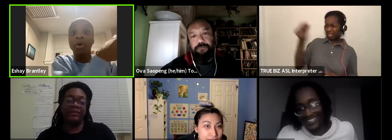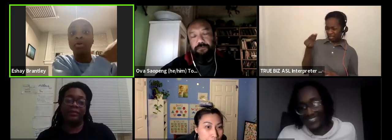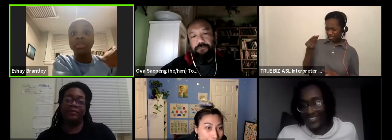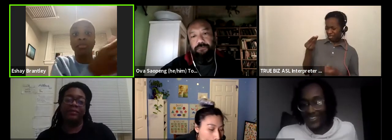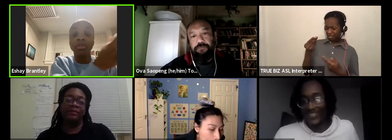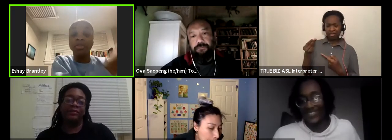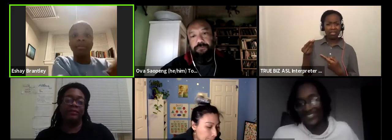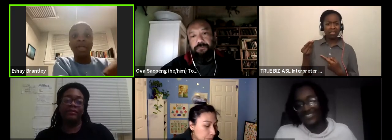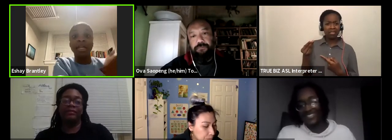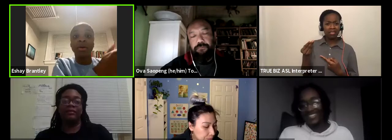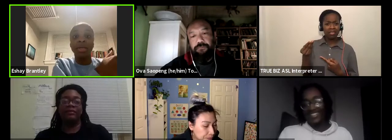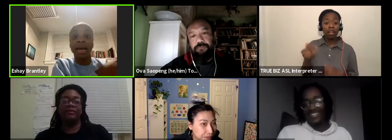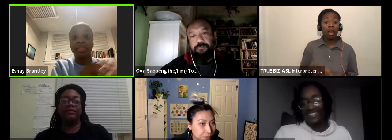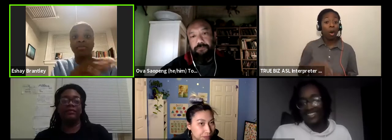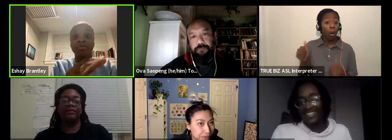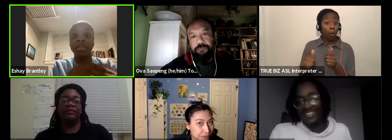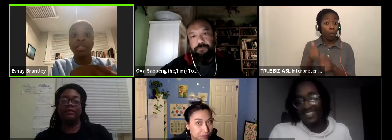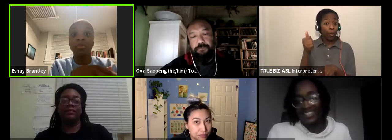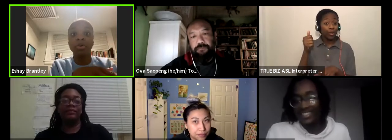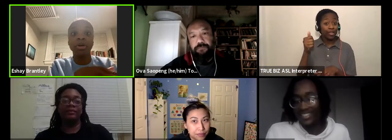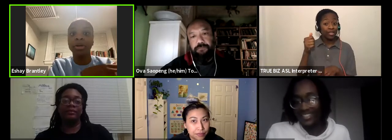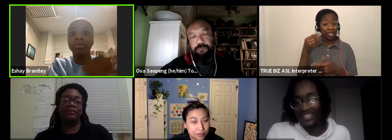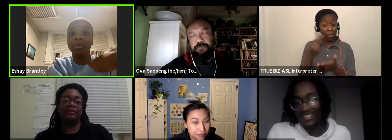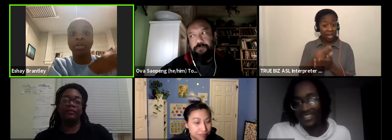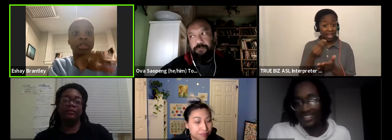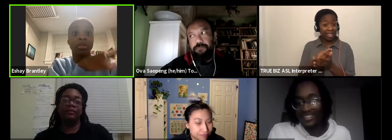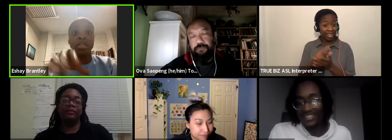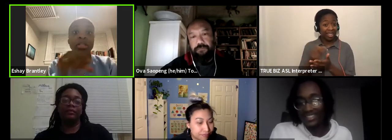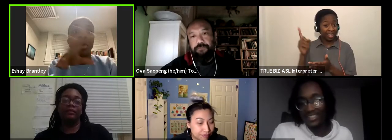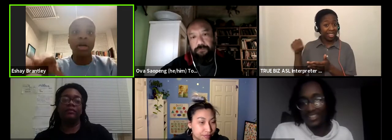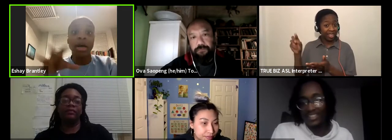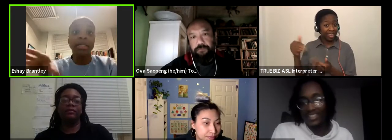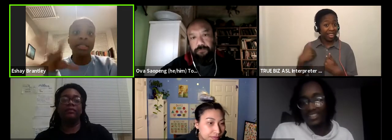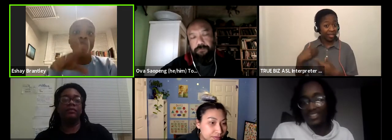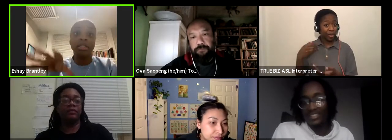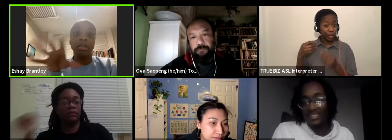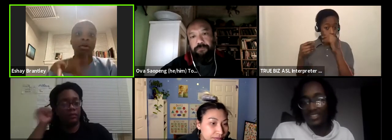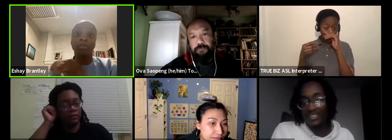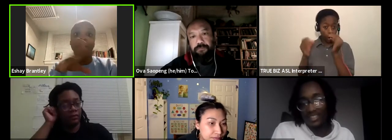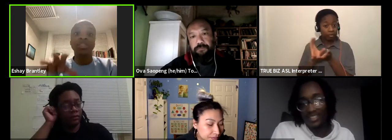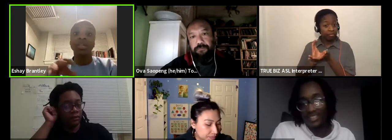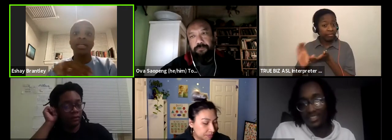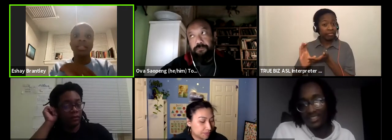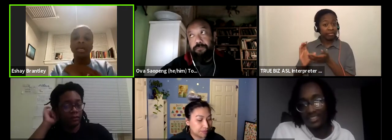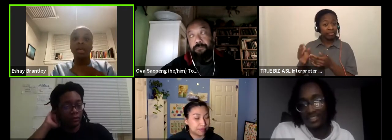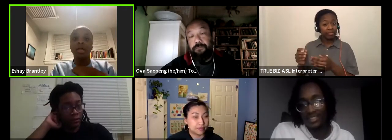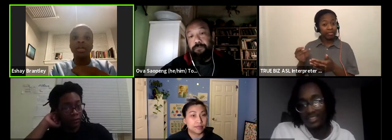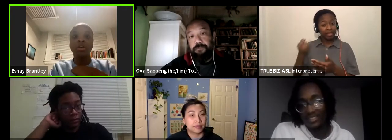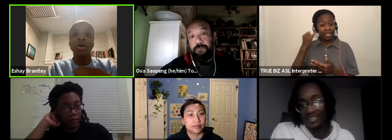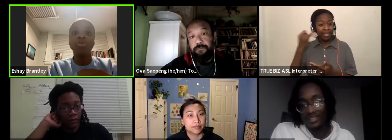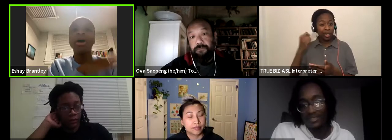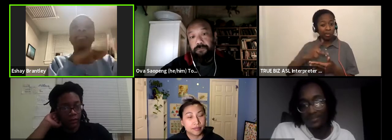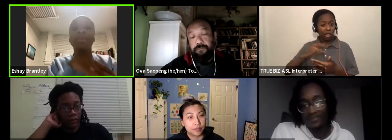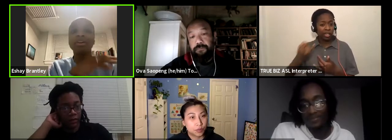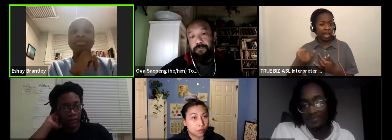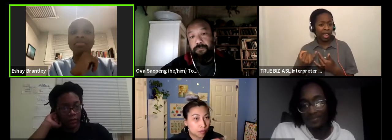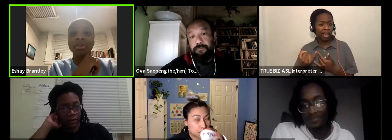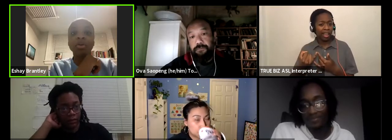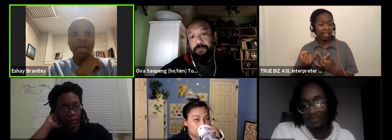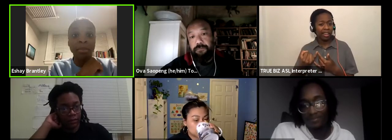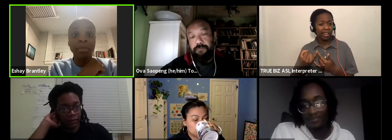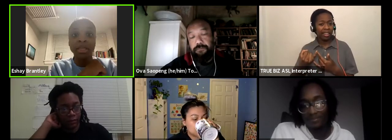the most of the money that we got to fund this program or this art idea or project, you know, you don't have